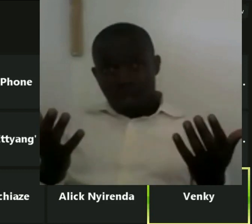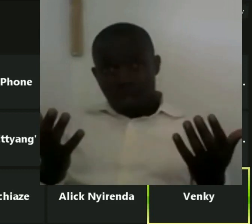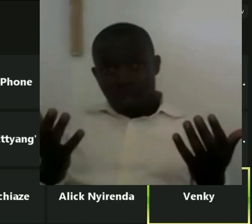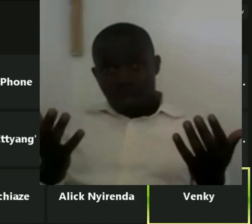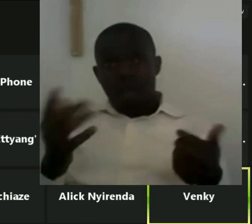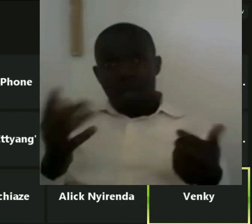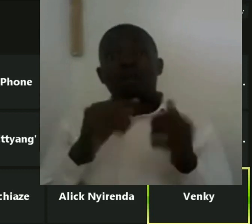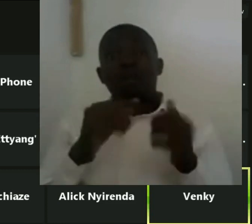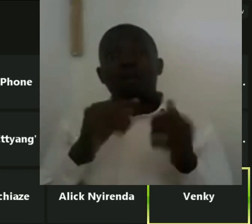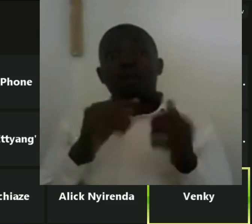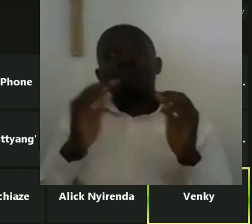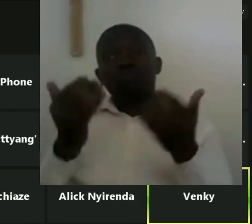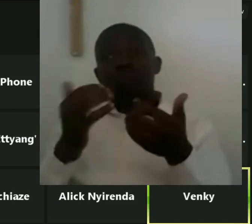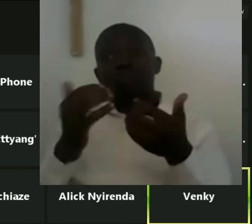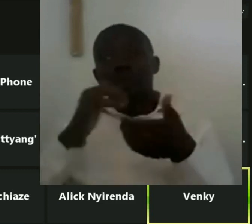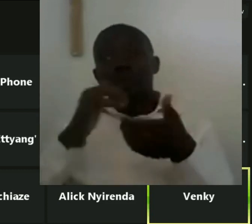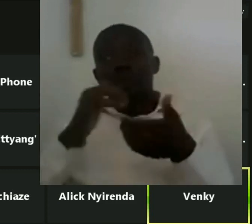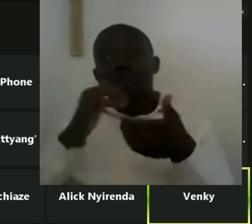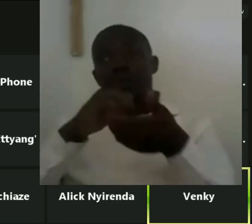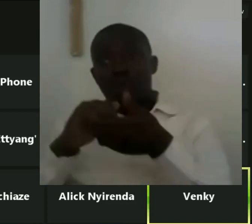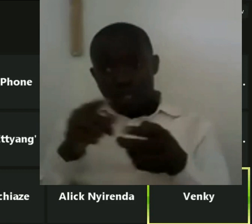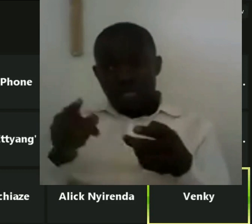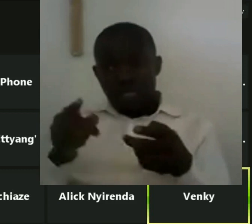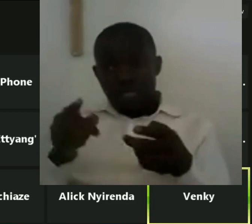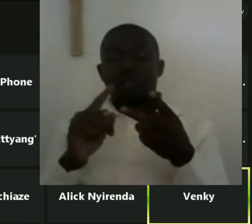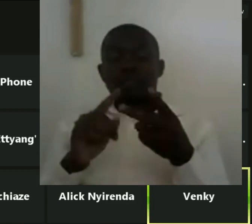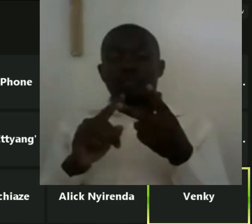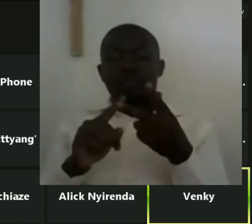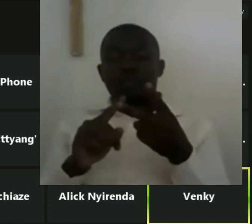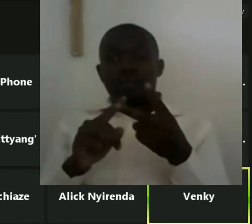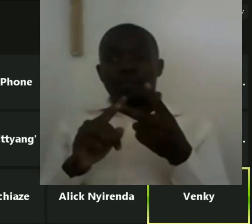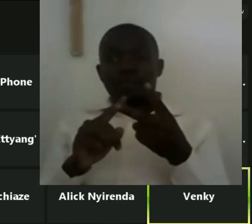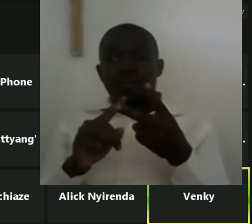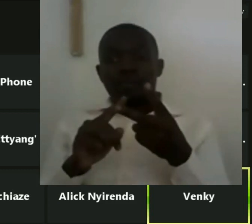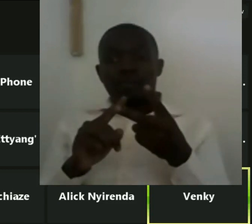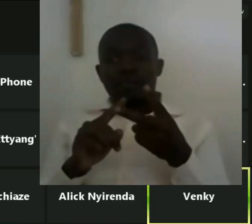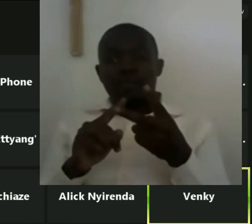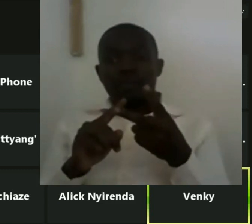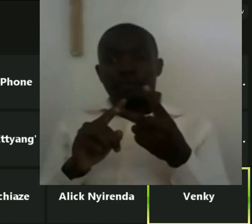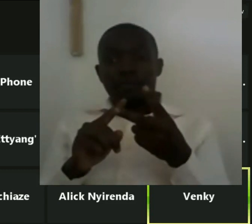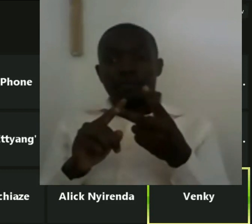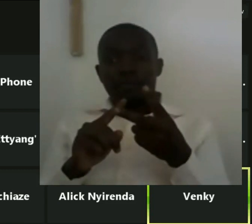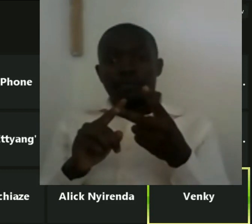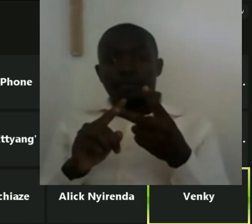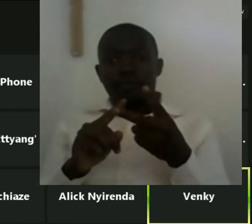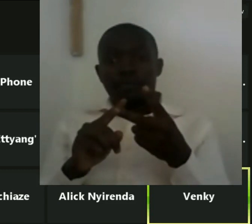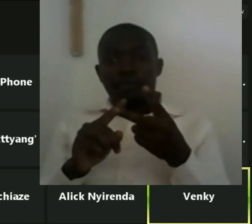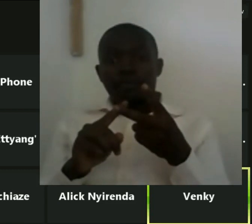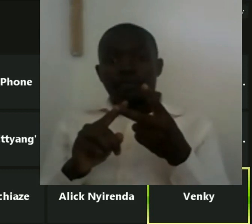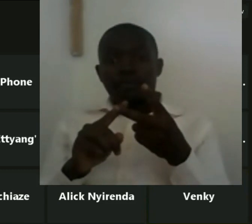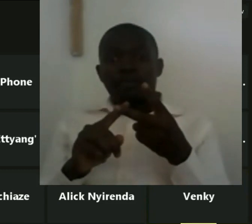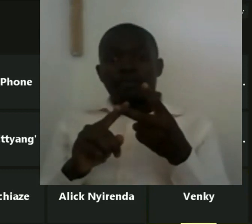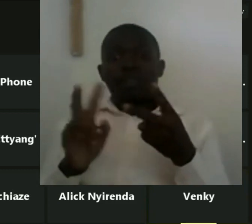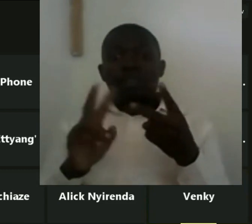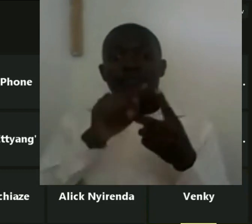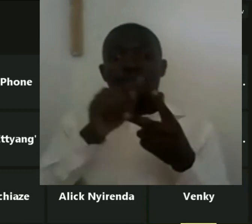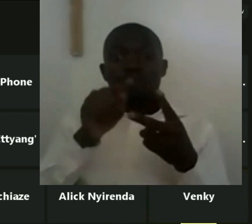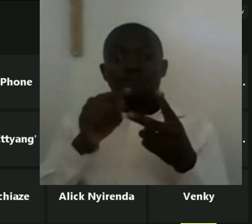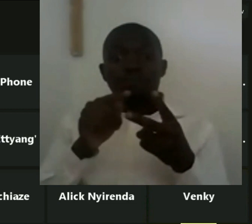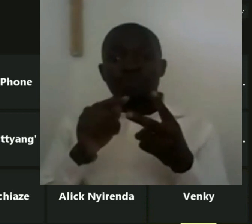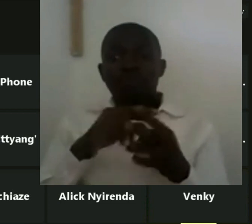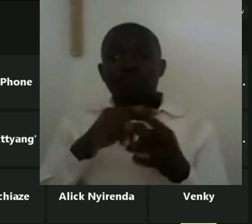communities where people live in poverty and in resource scarce settings. Yes.